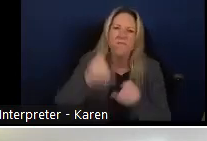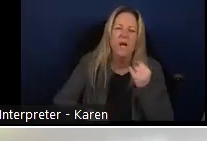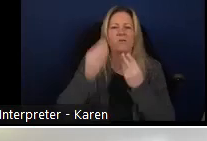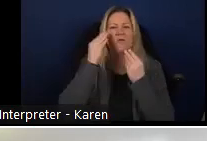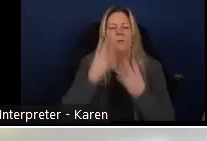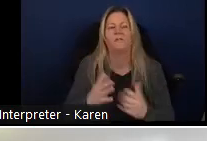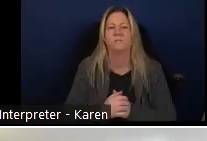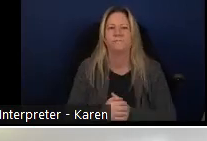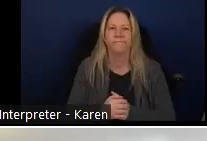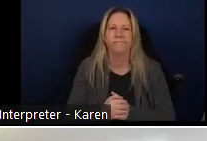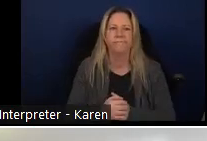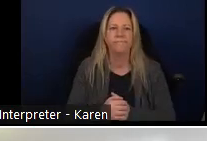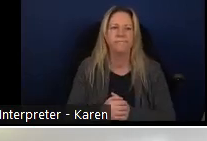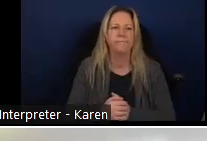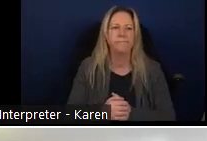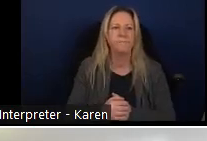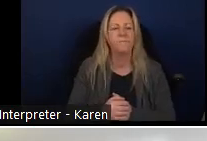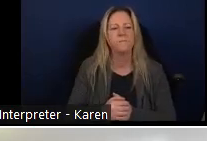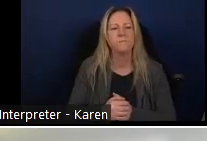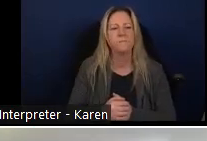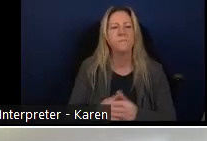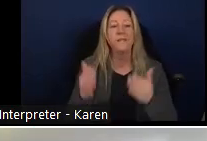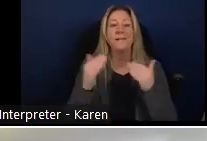published. Next slide.